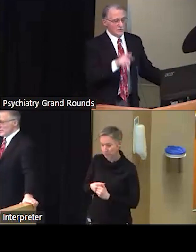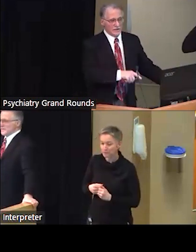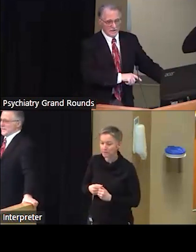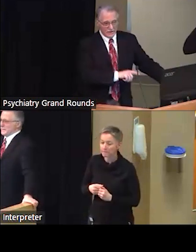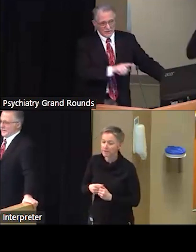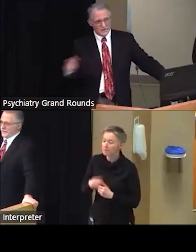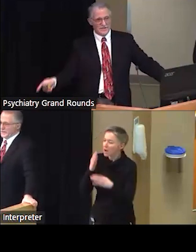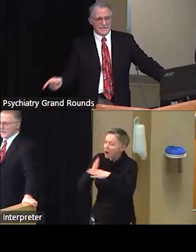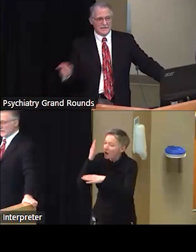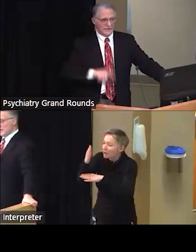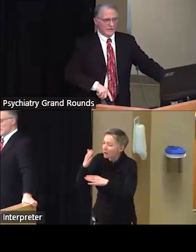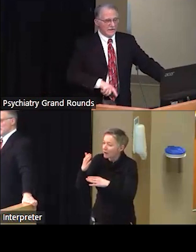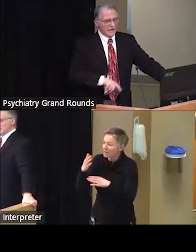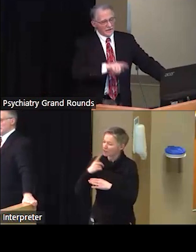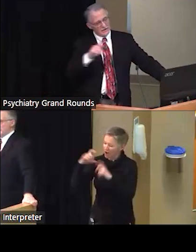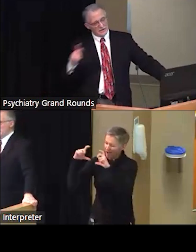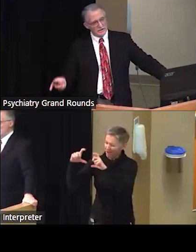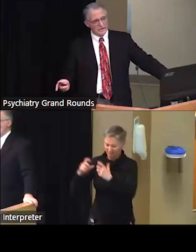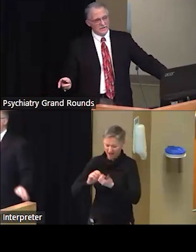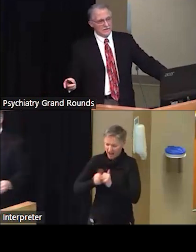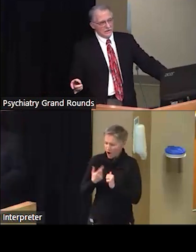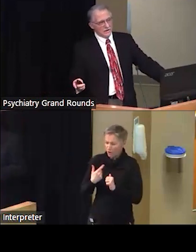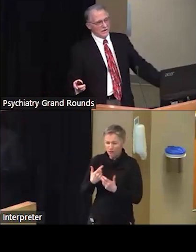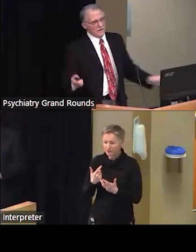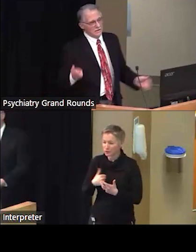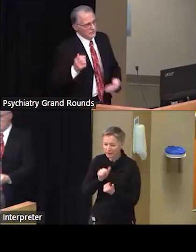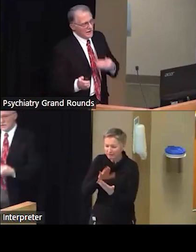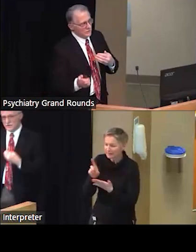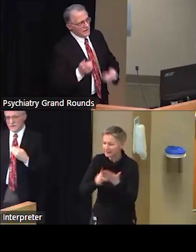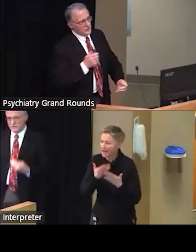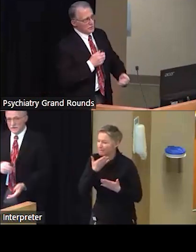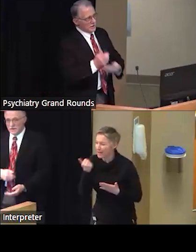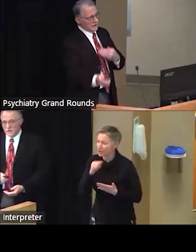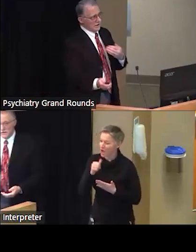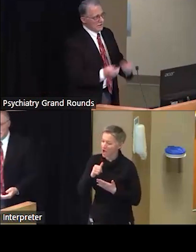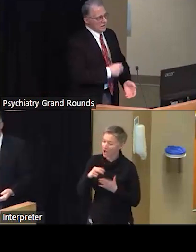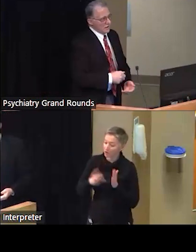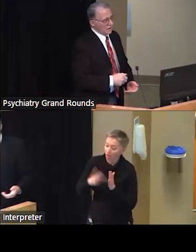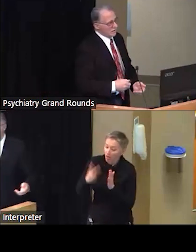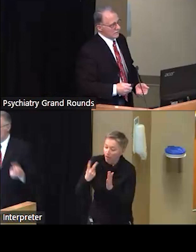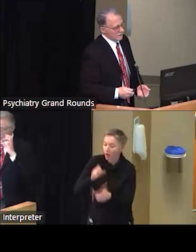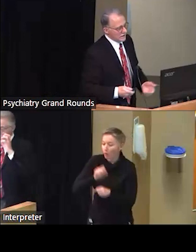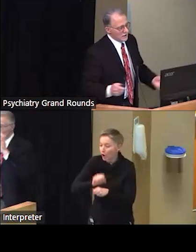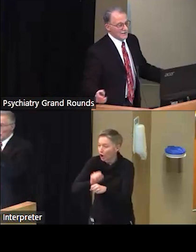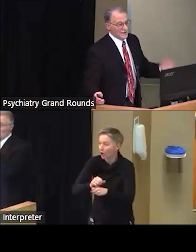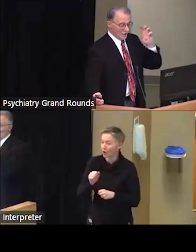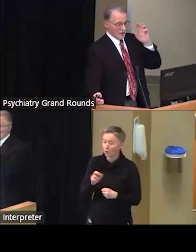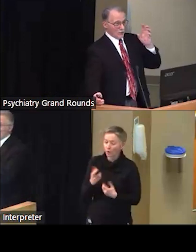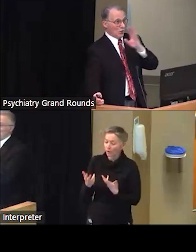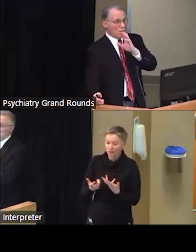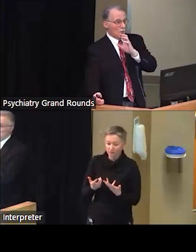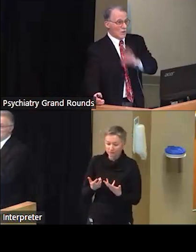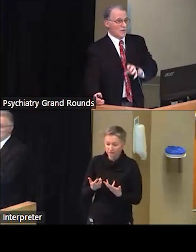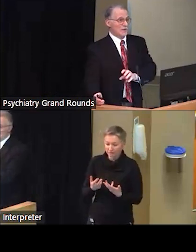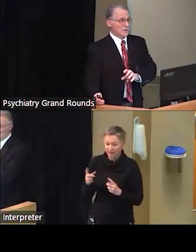it out. Extraneous, how can you design it better? How can you clean things up? How do you not make it duplicative? Or, having to figure